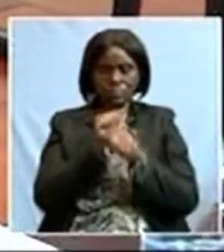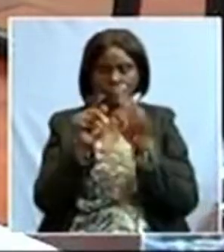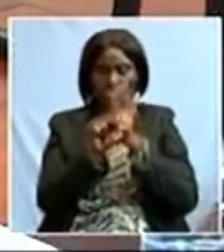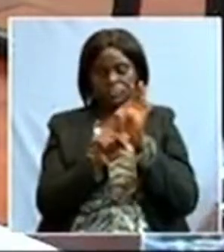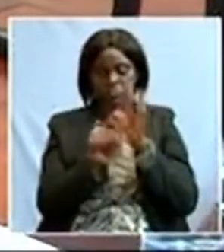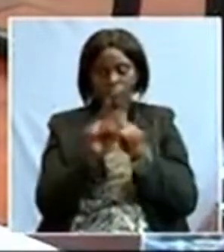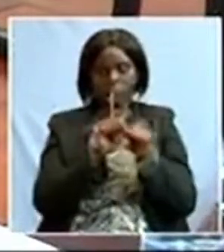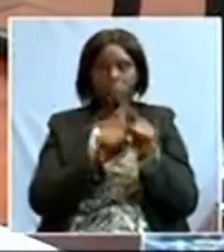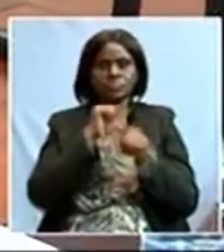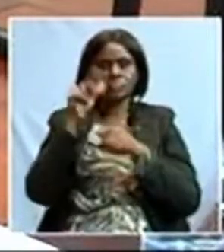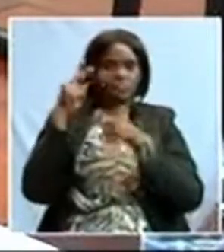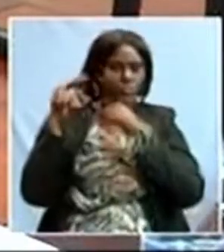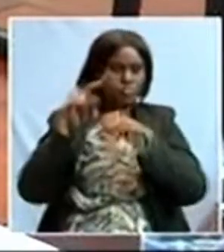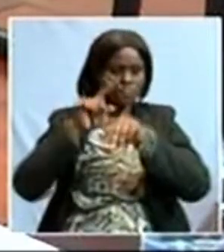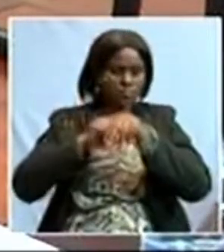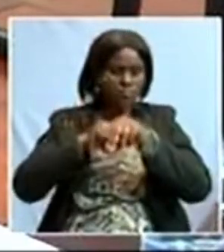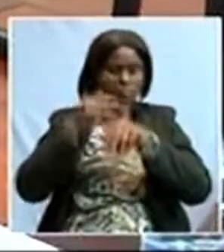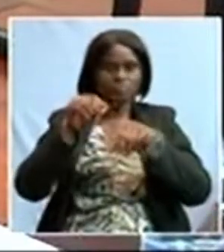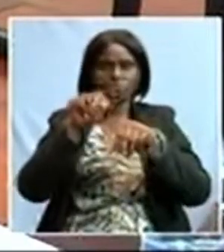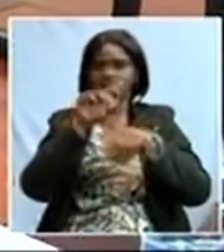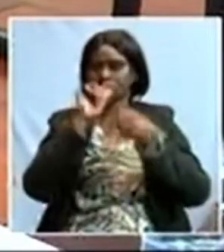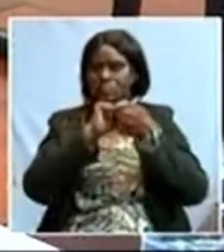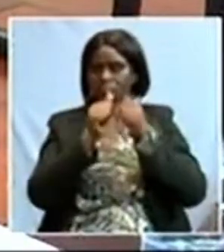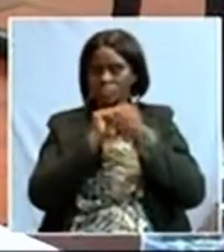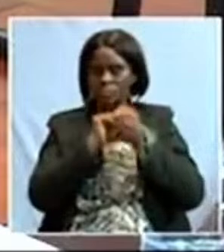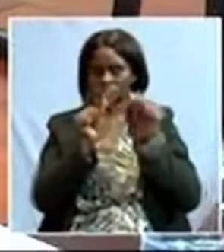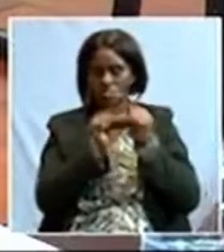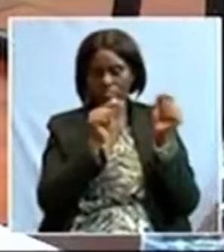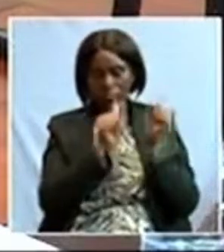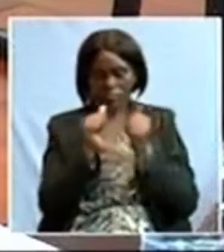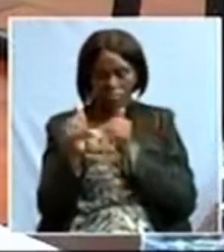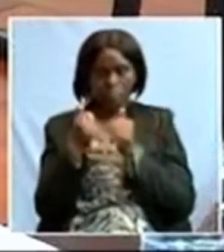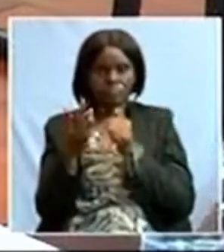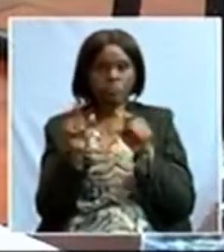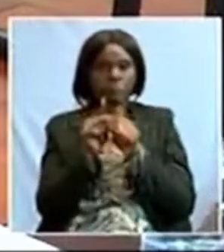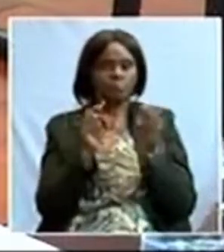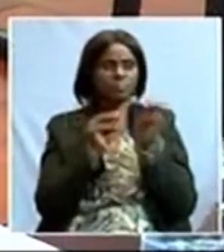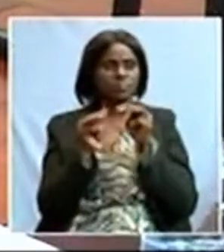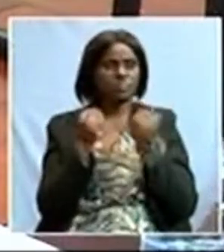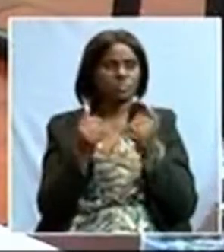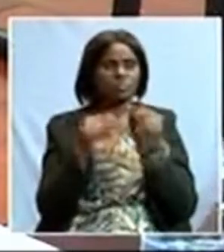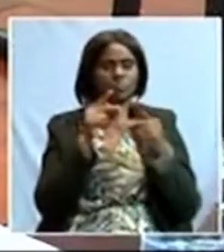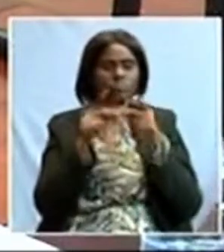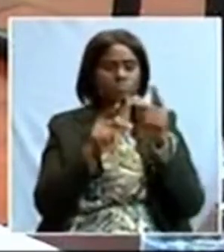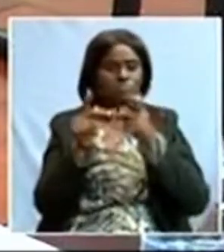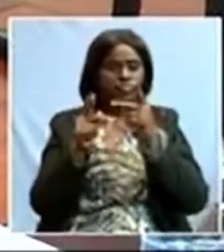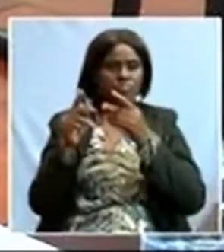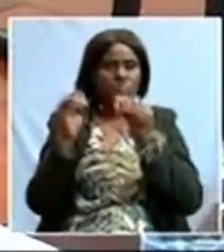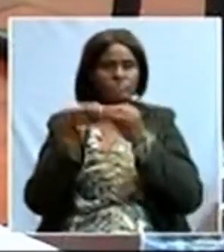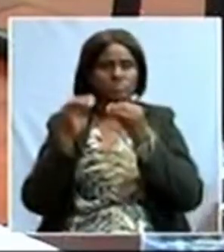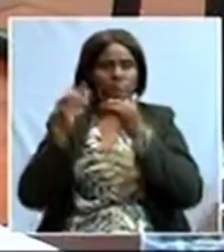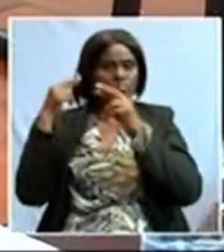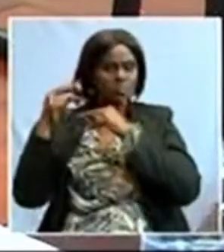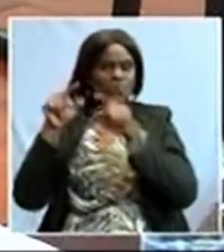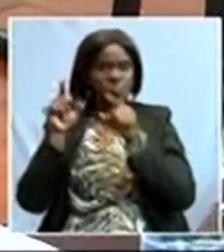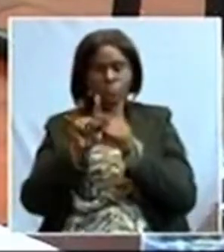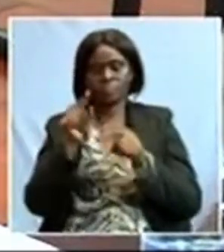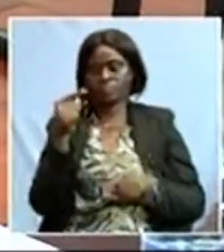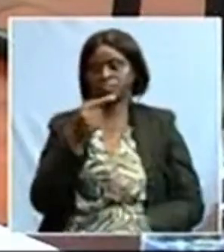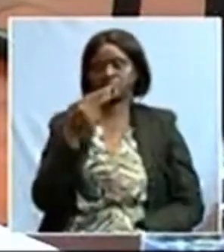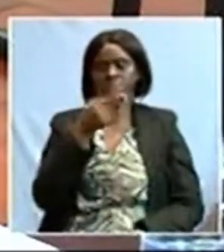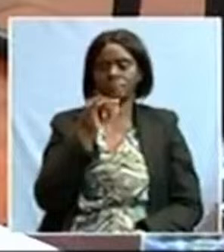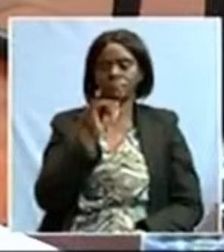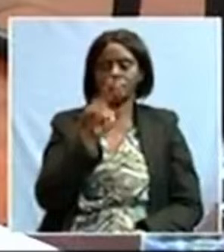was not reviewed at the time of the query. Action taken. Management is in the process of reviewing the HIV